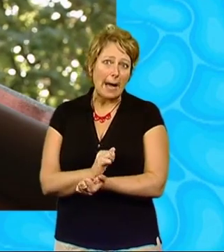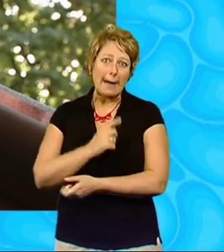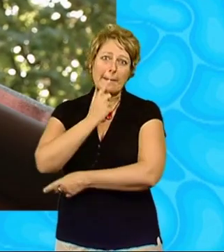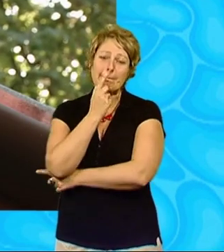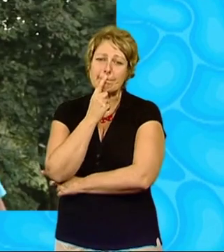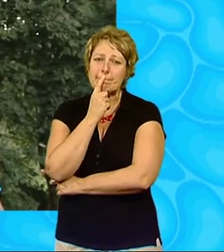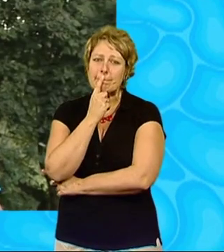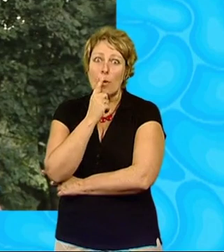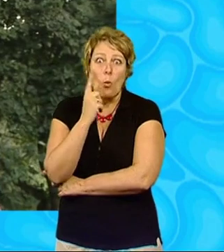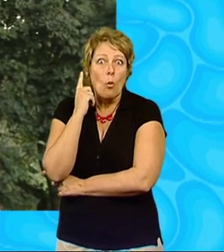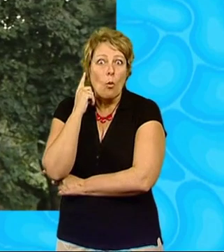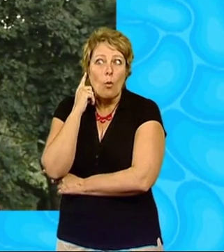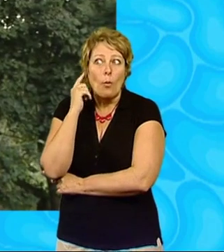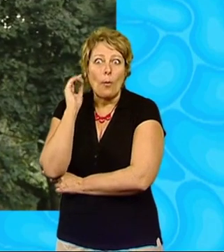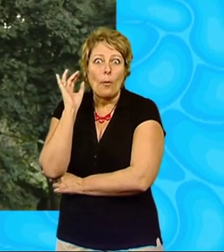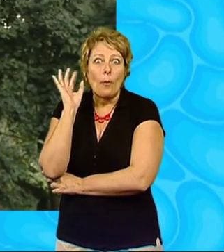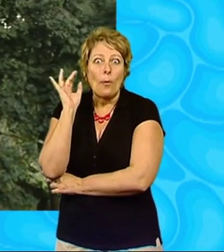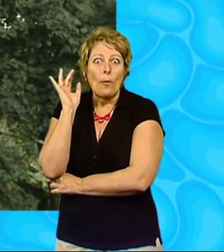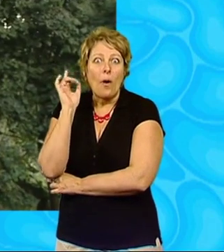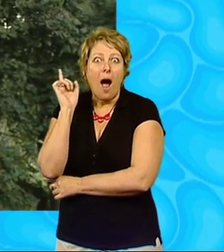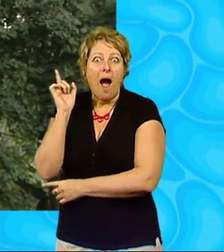Oh, listen.